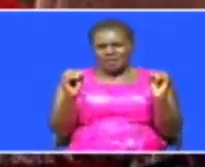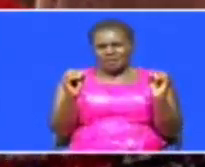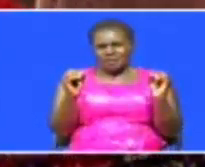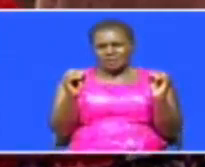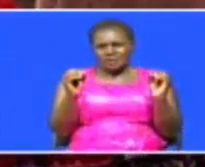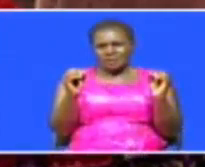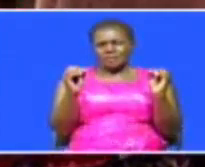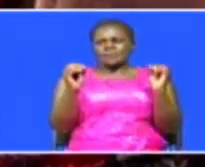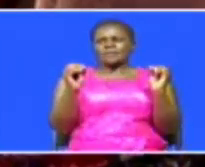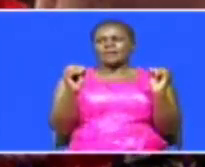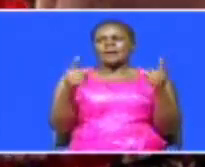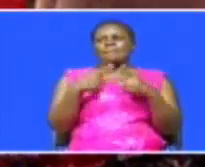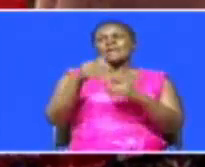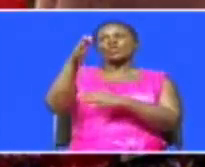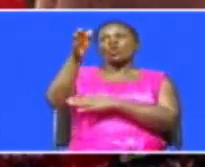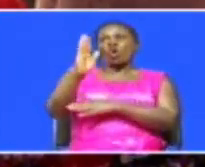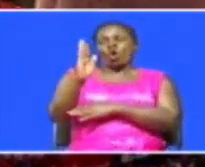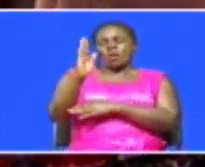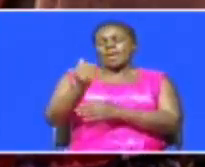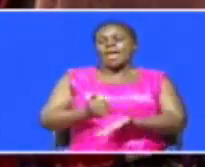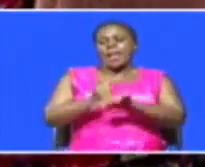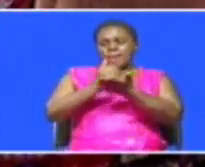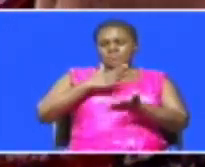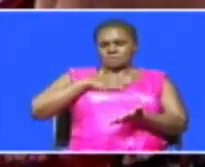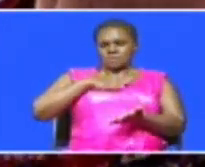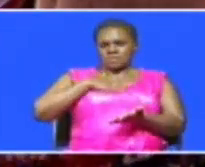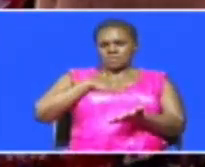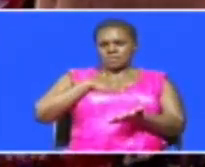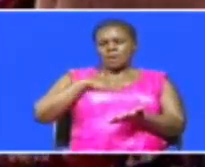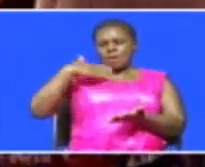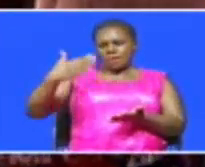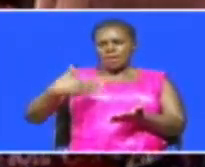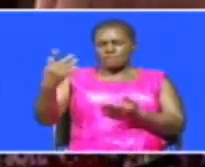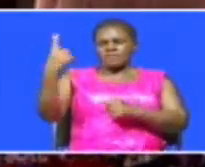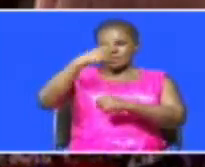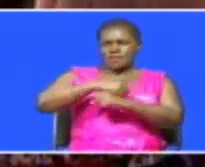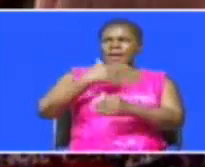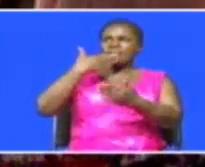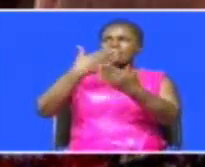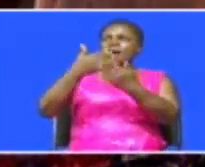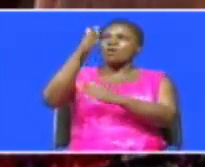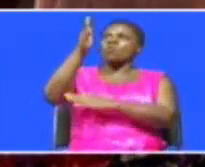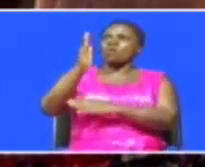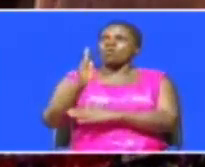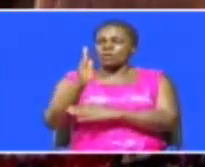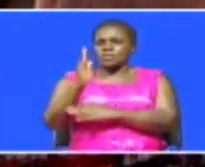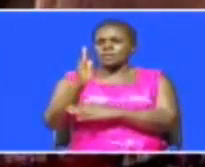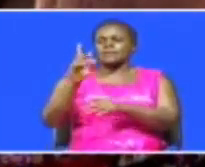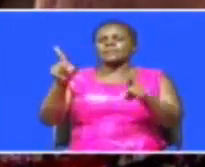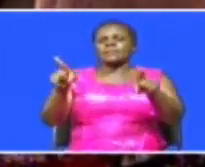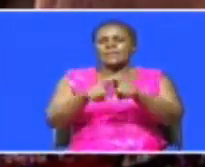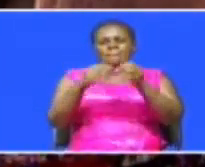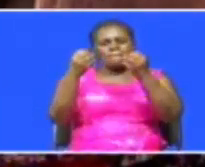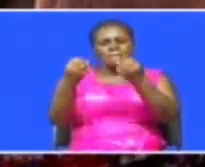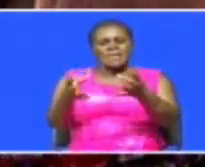them, but God came through. So every day, I thank God for that, as well as so